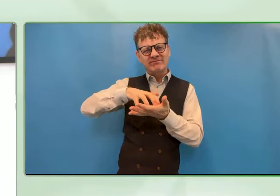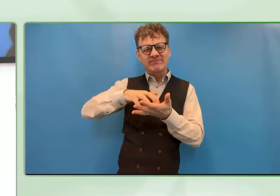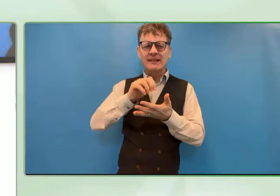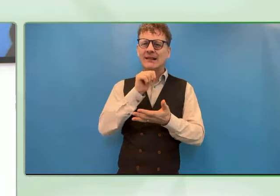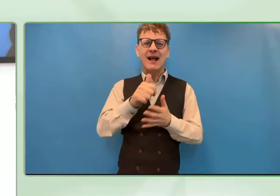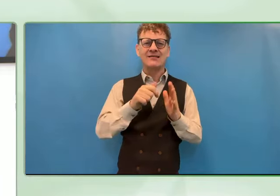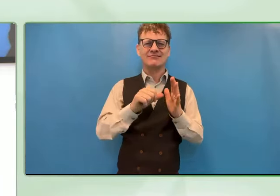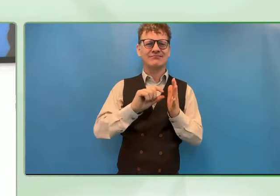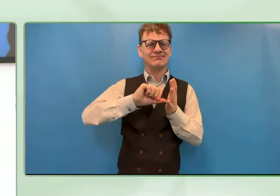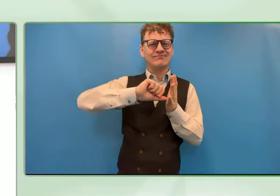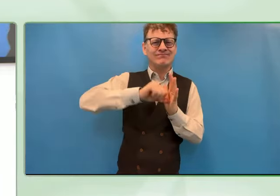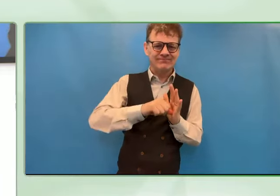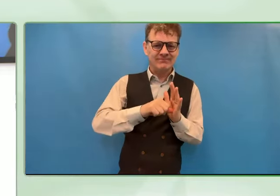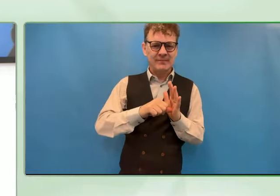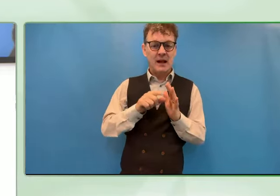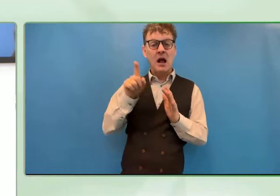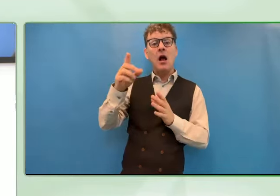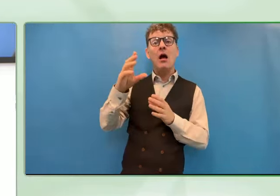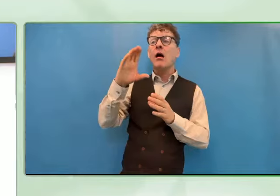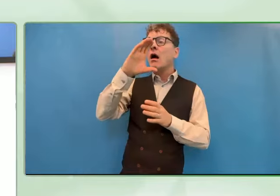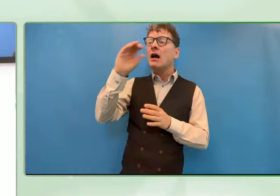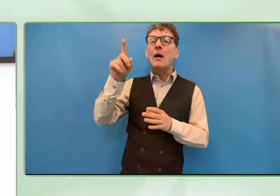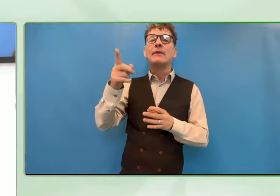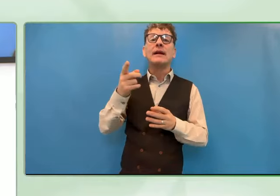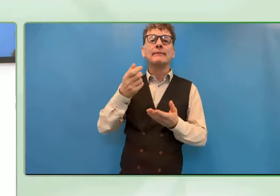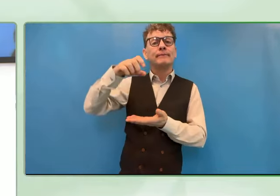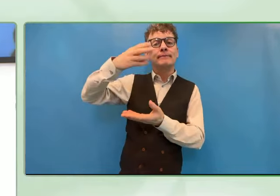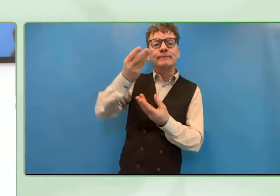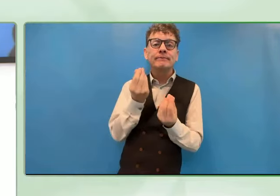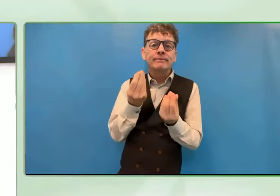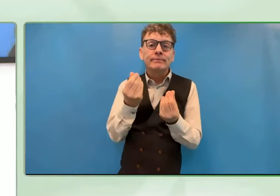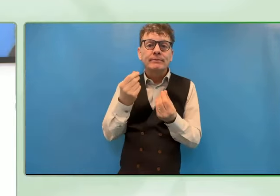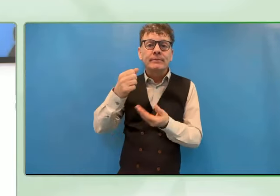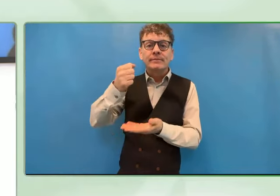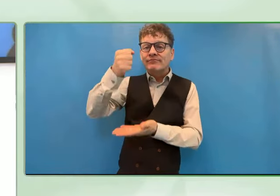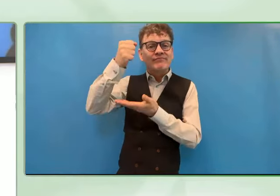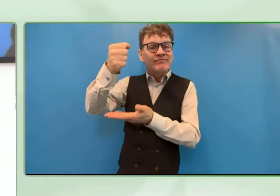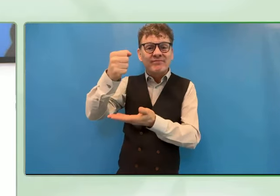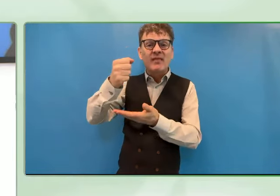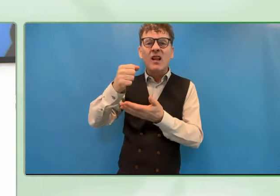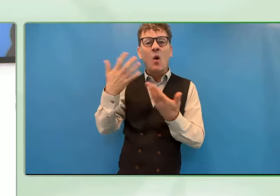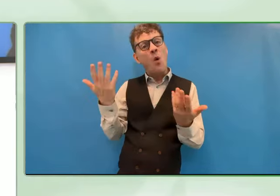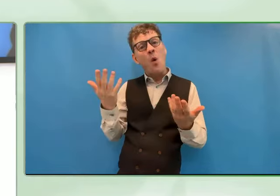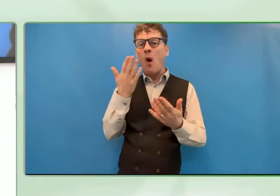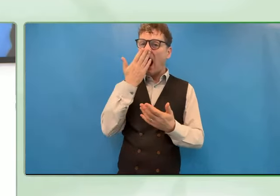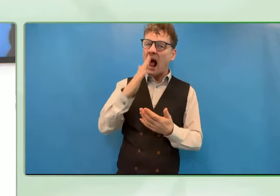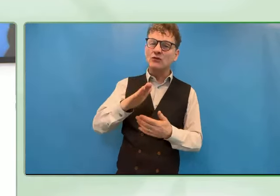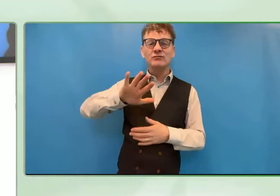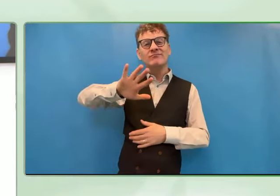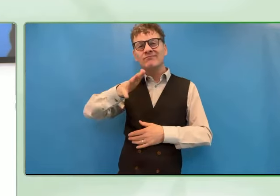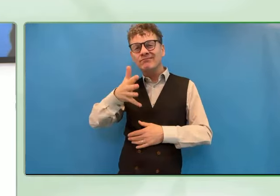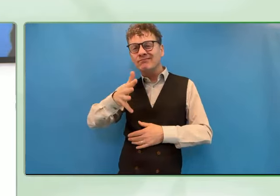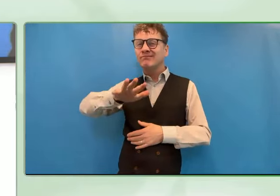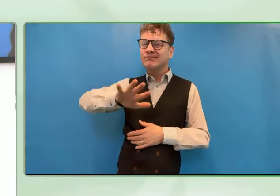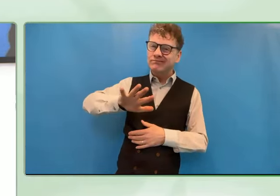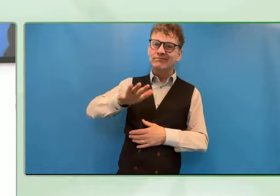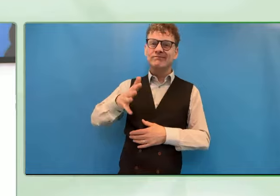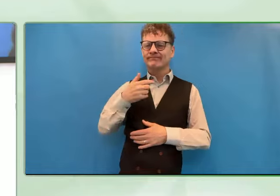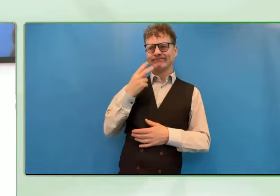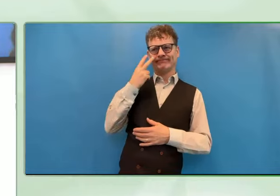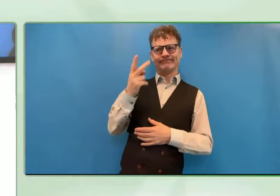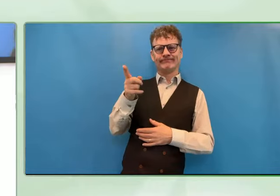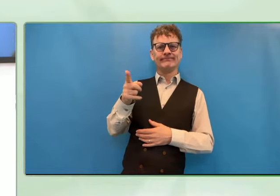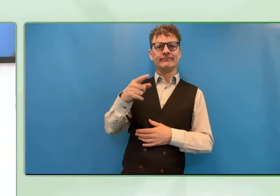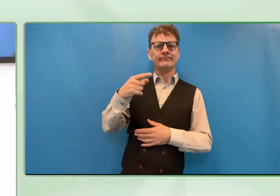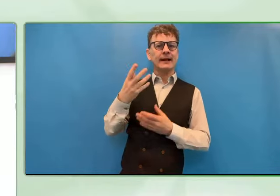did not have the budget or the intent to be more disabled friendly. So we saw that as a gap in the market where companies